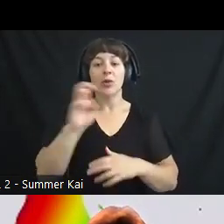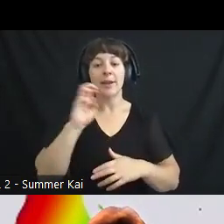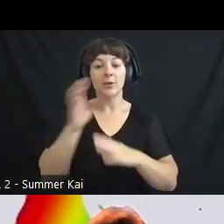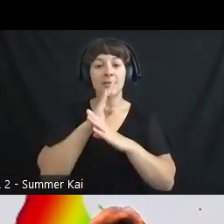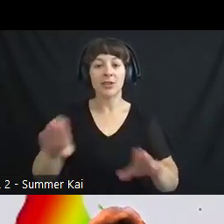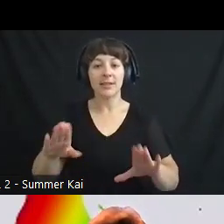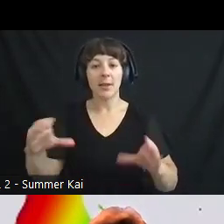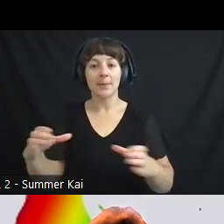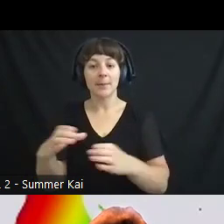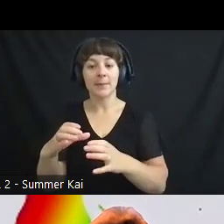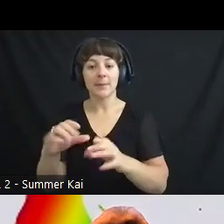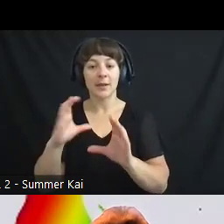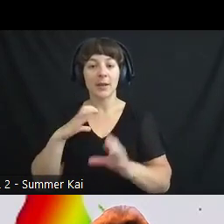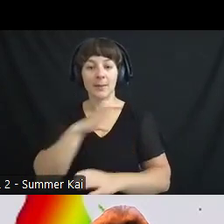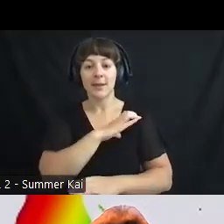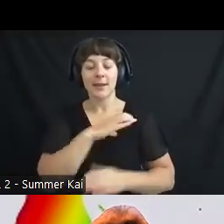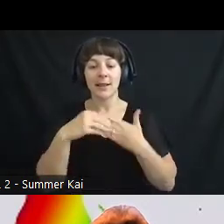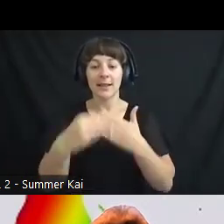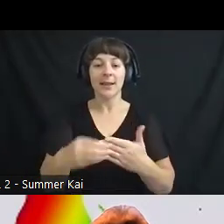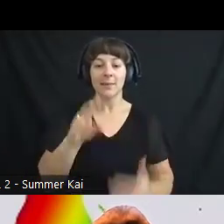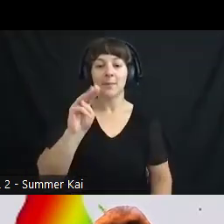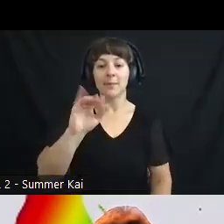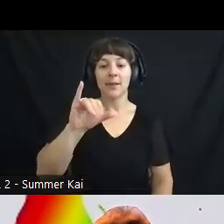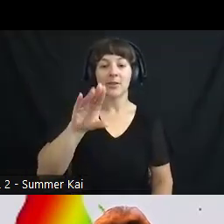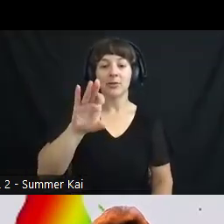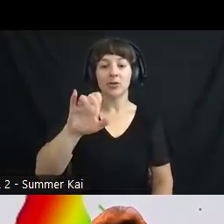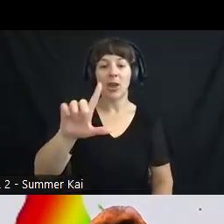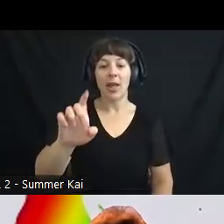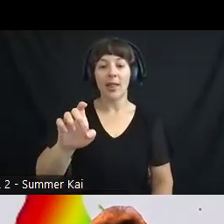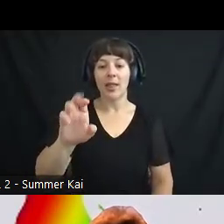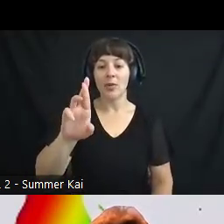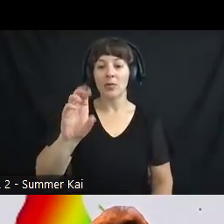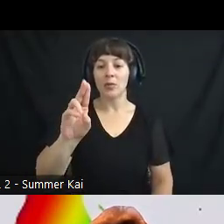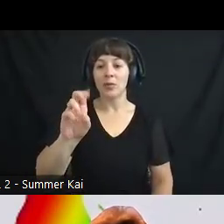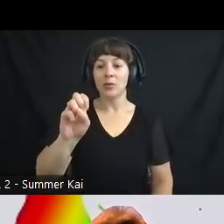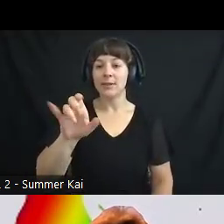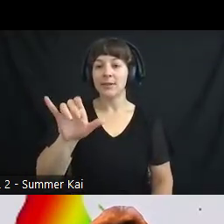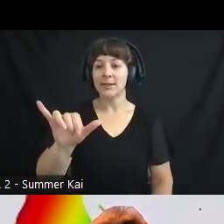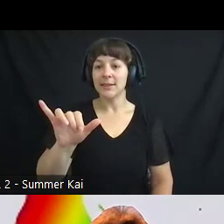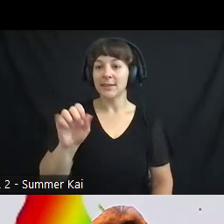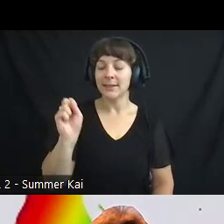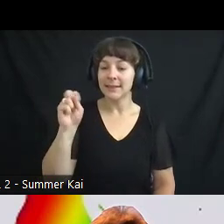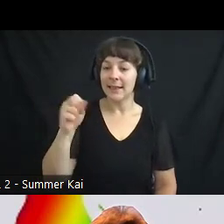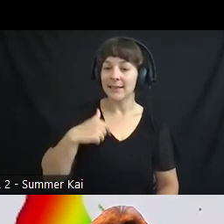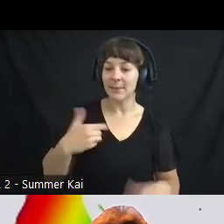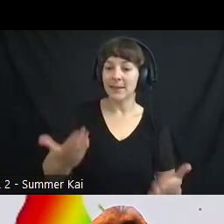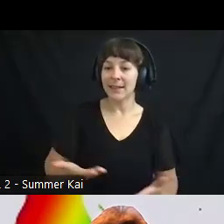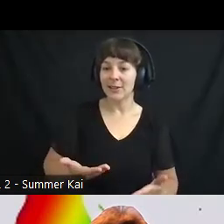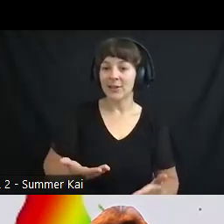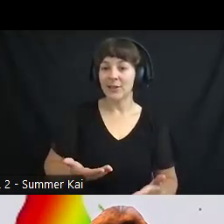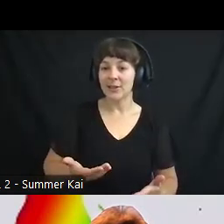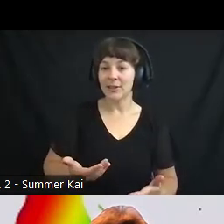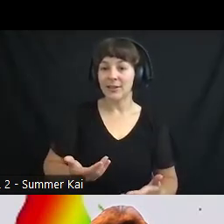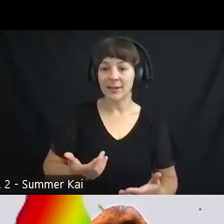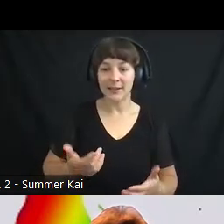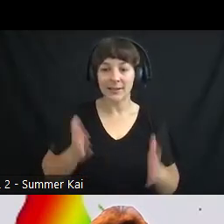by Michelle Rossi. Michelle, are you on? I am. I was not able to pull